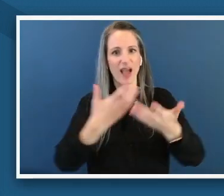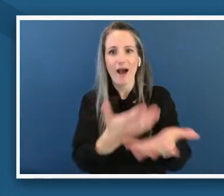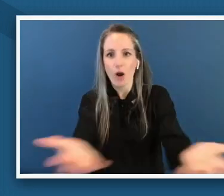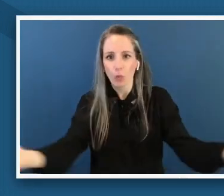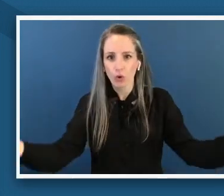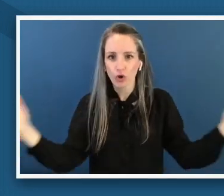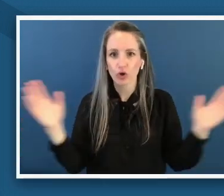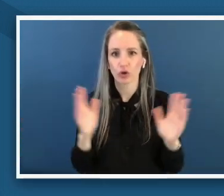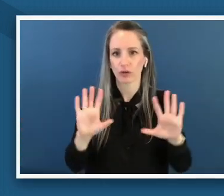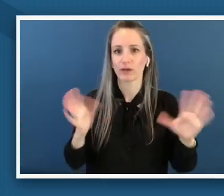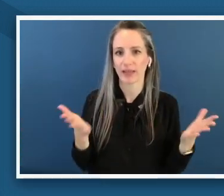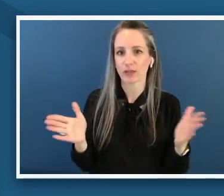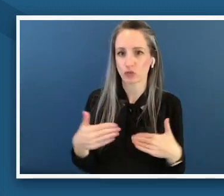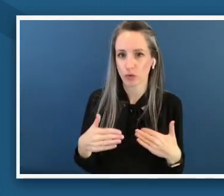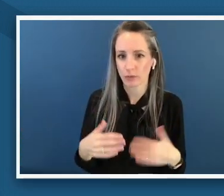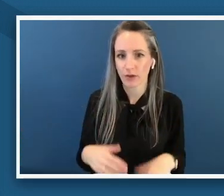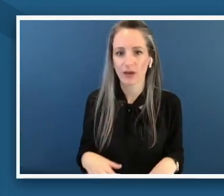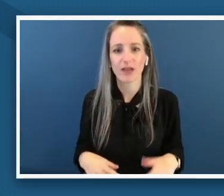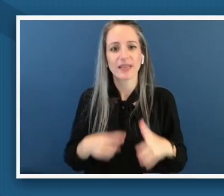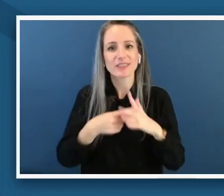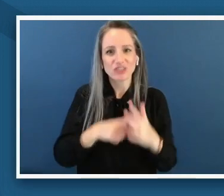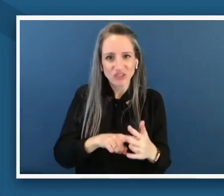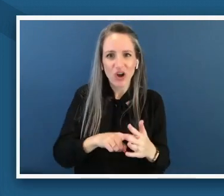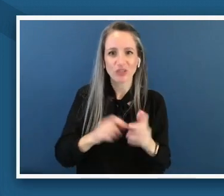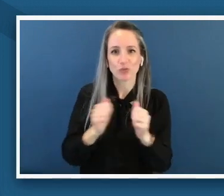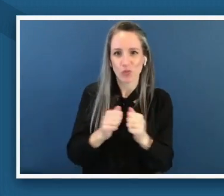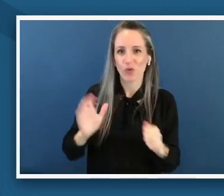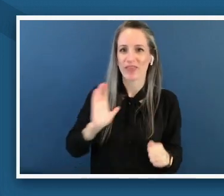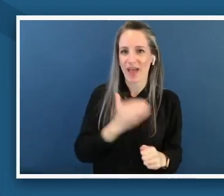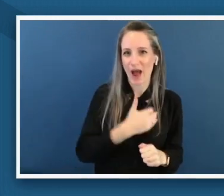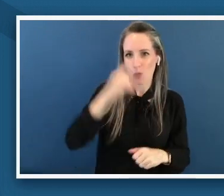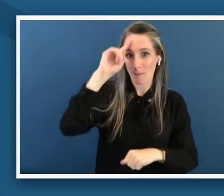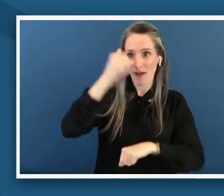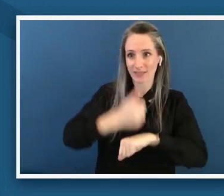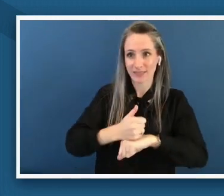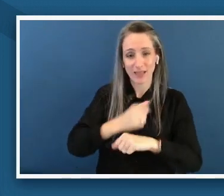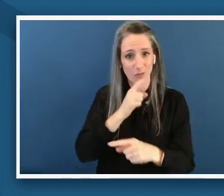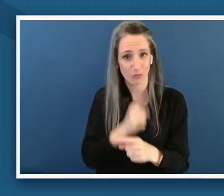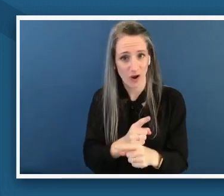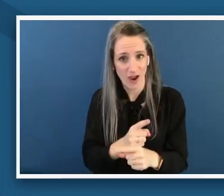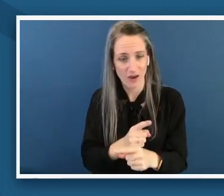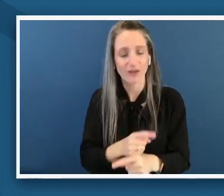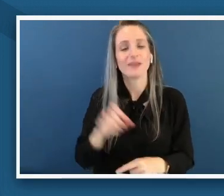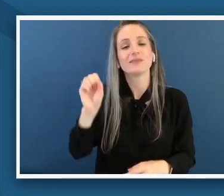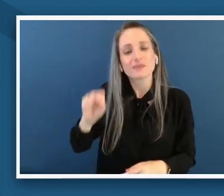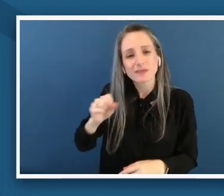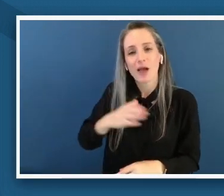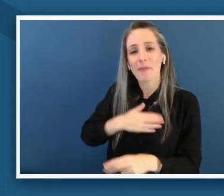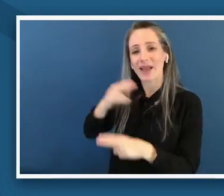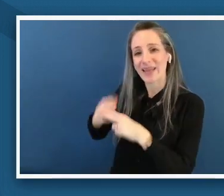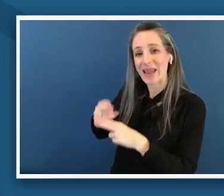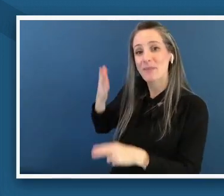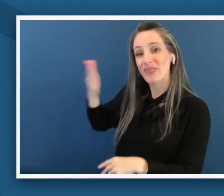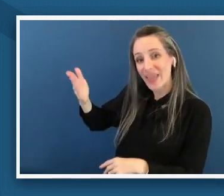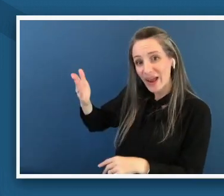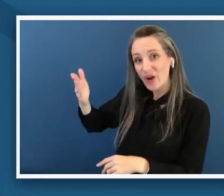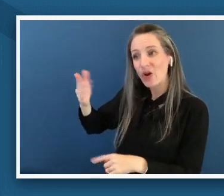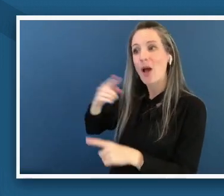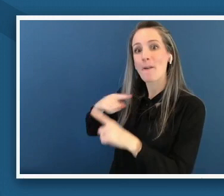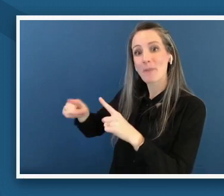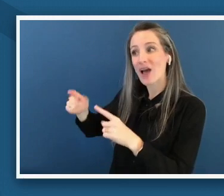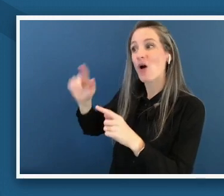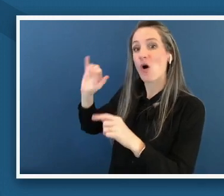as educators first. Like, that's our mindset, right? Yes, I put my name on the door, but I also put my kids' name on the door